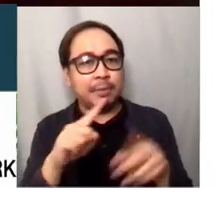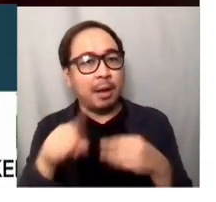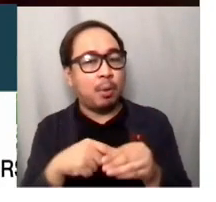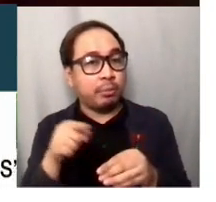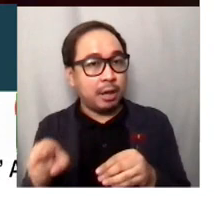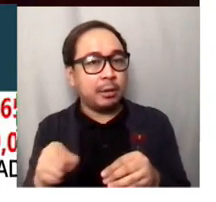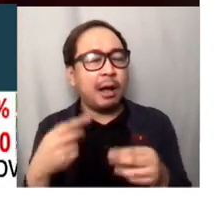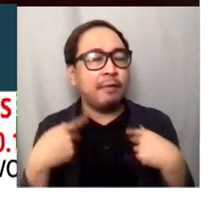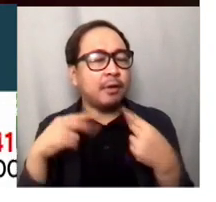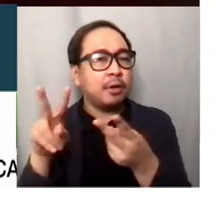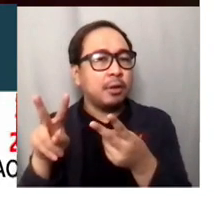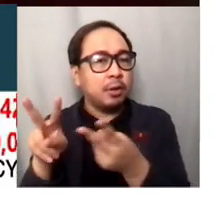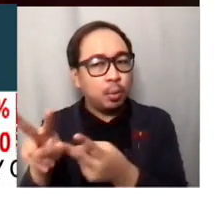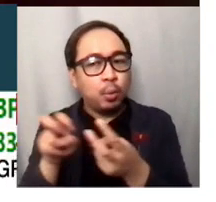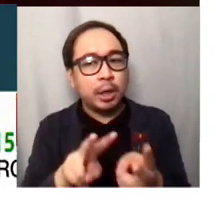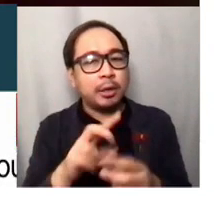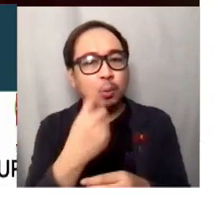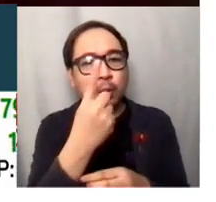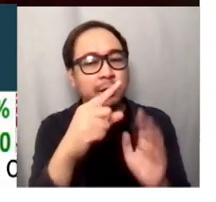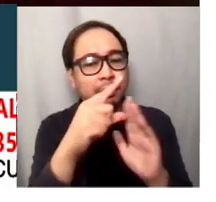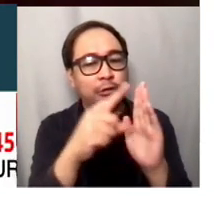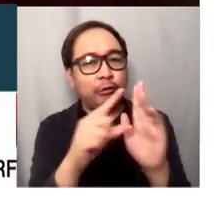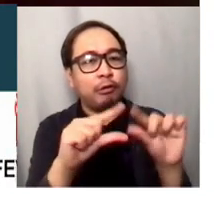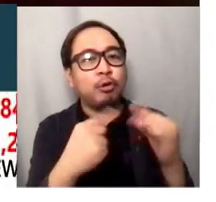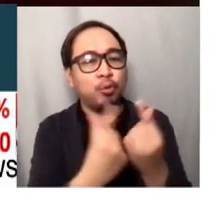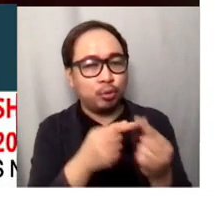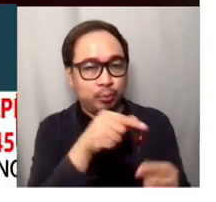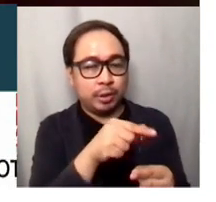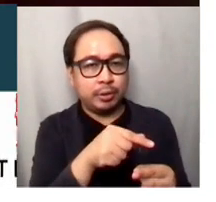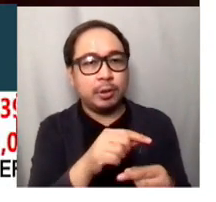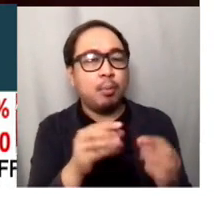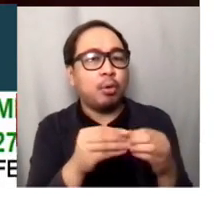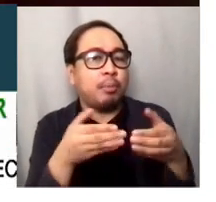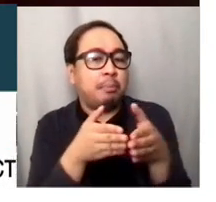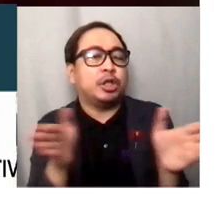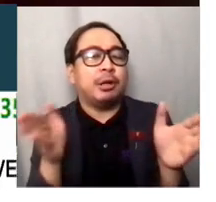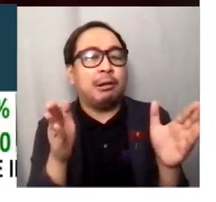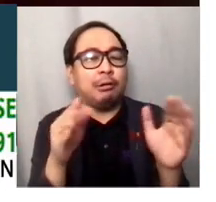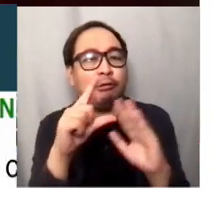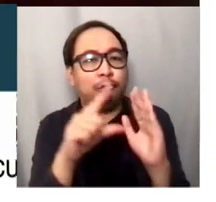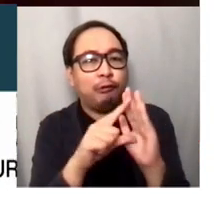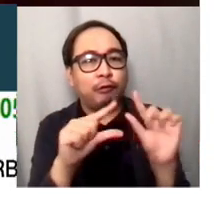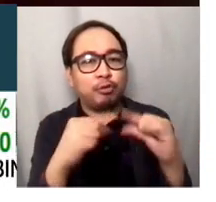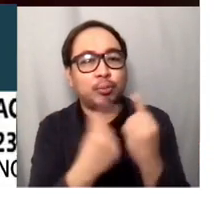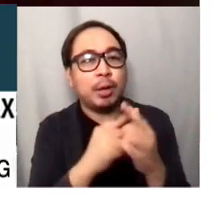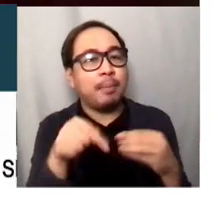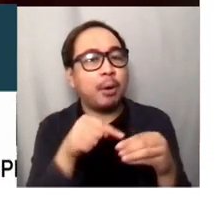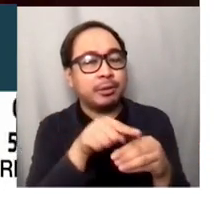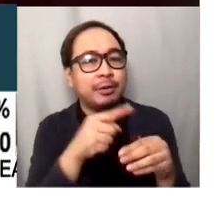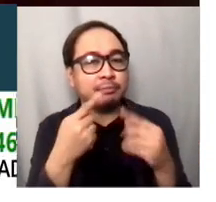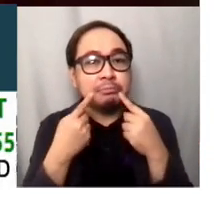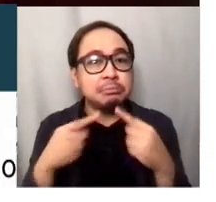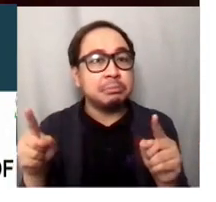quoted one other law group, a much smaller law group, which came out a few weeks ago about that statement. So